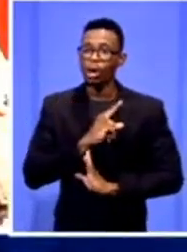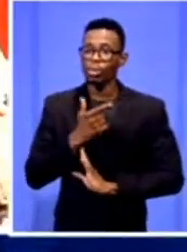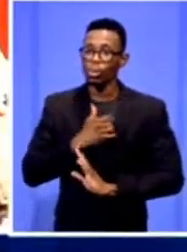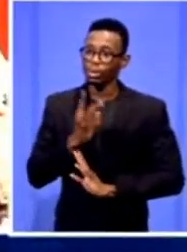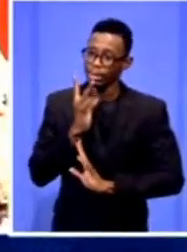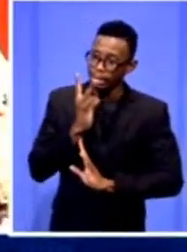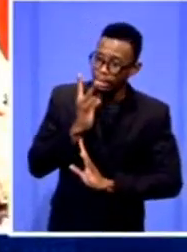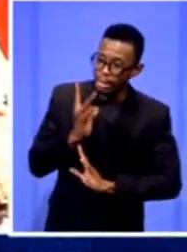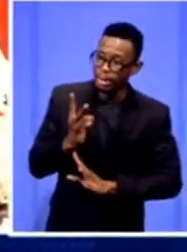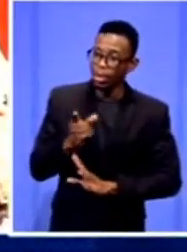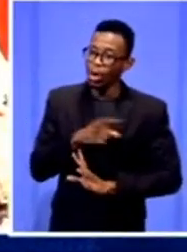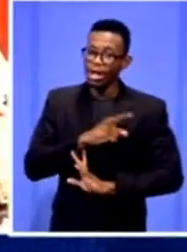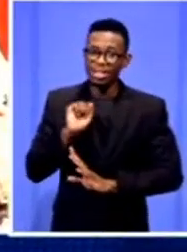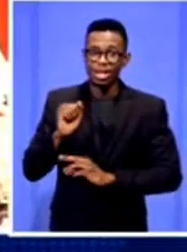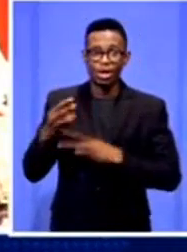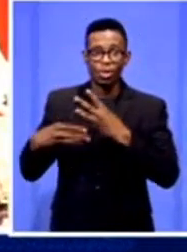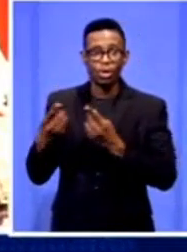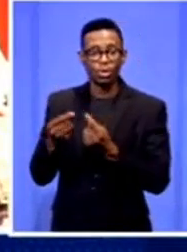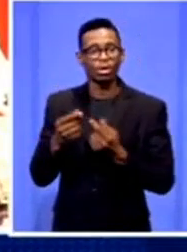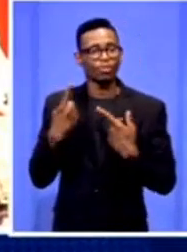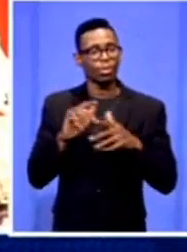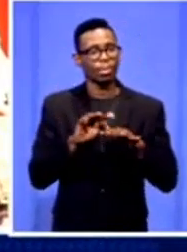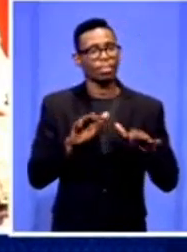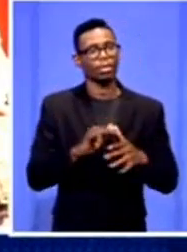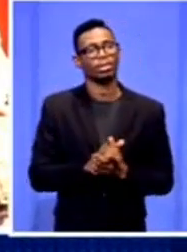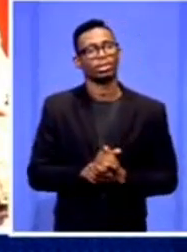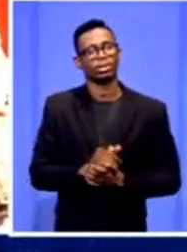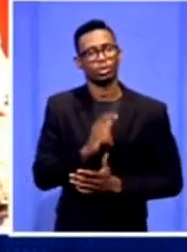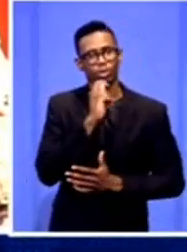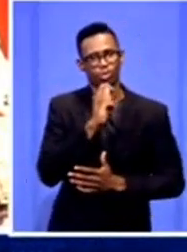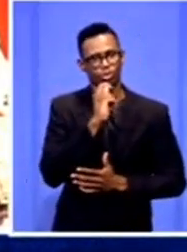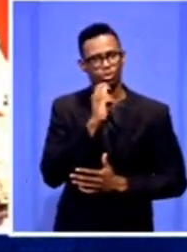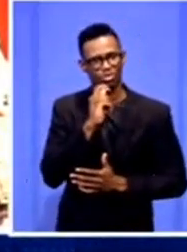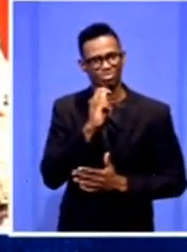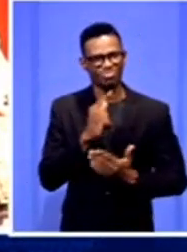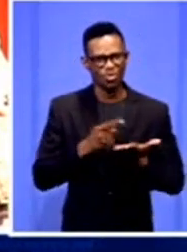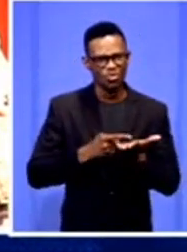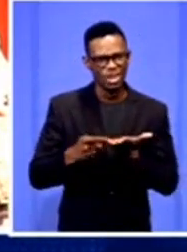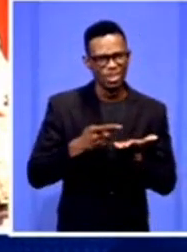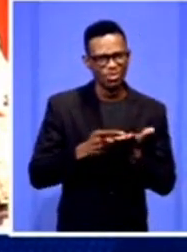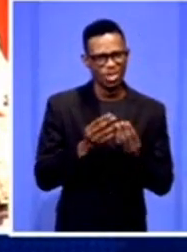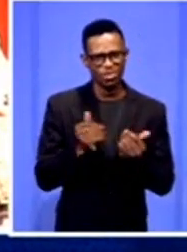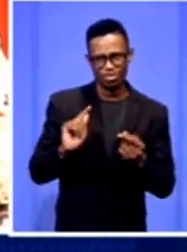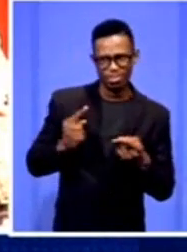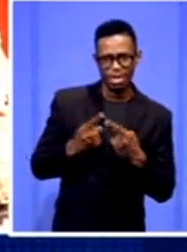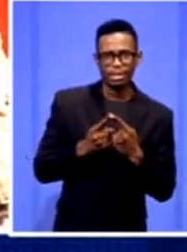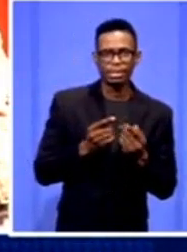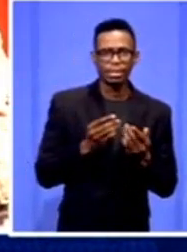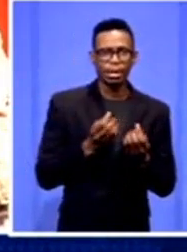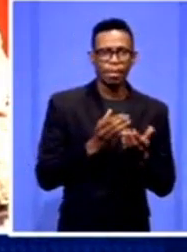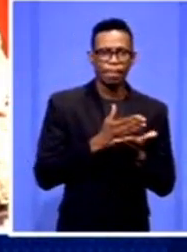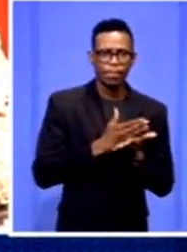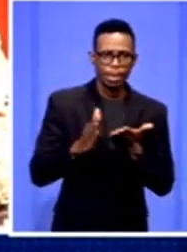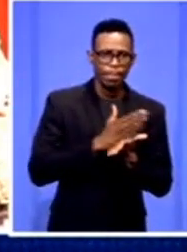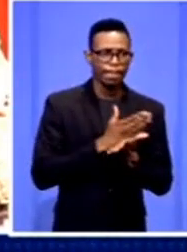batho. Of course, in the past few weeks, several provinces have been giving their state of the province address following that main